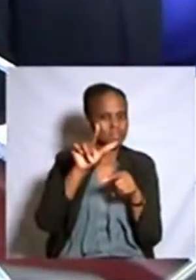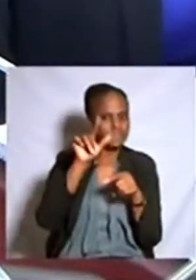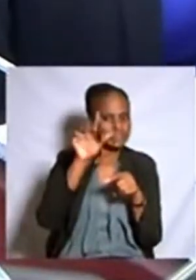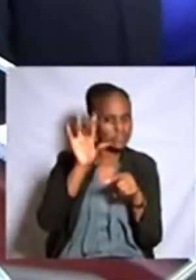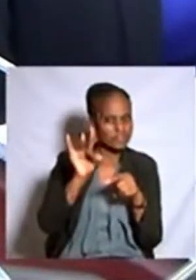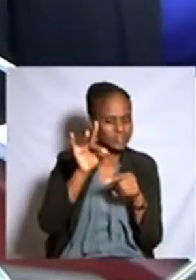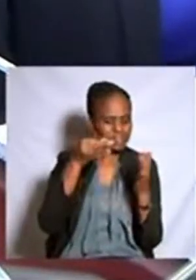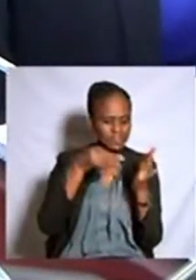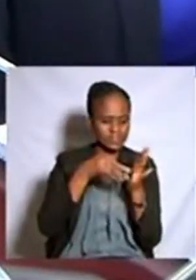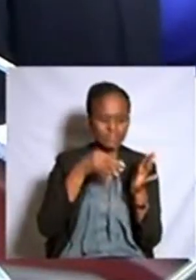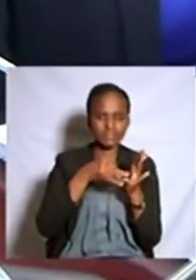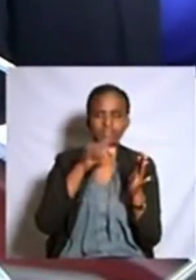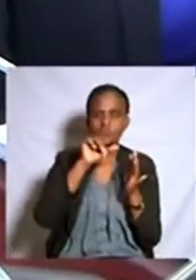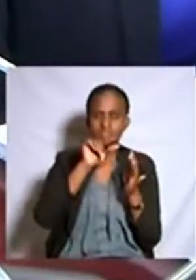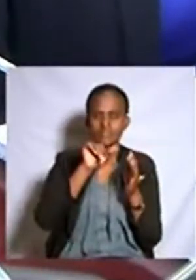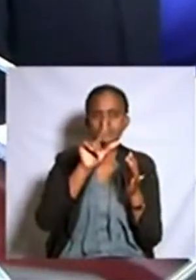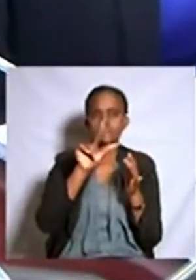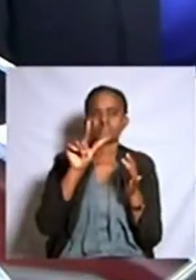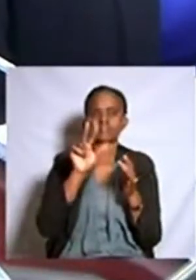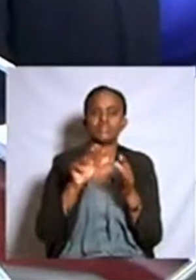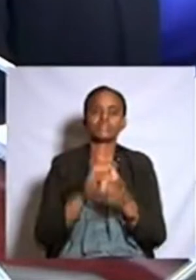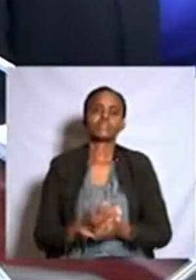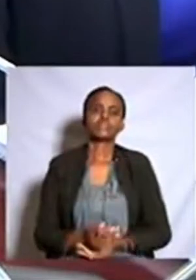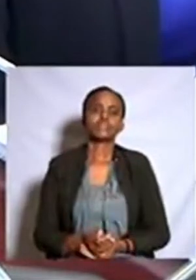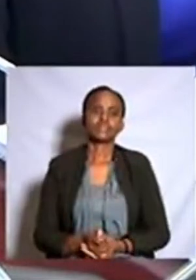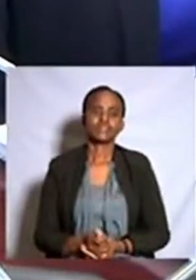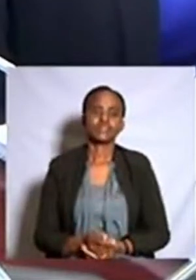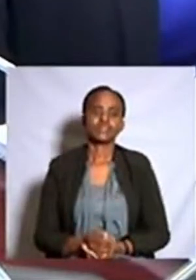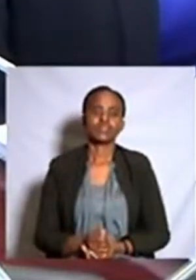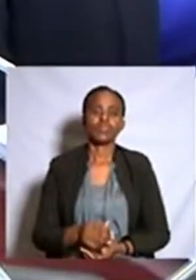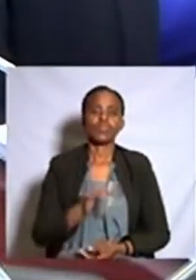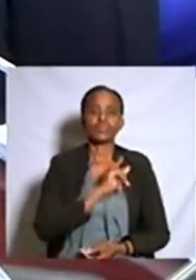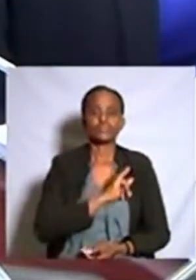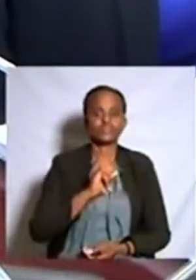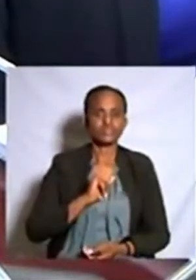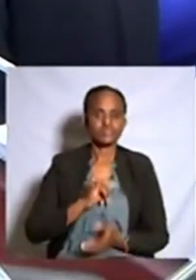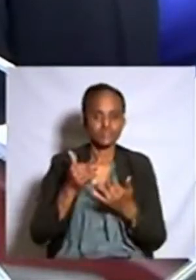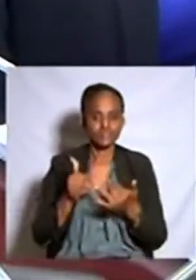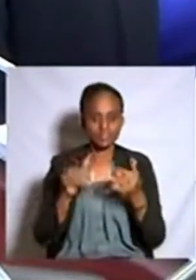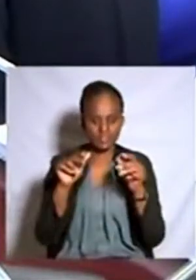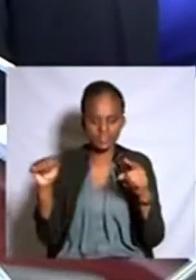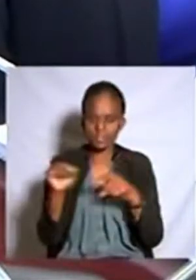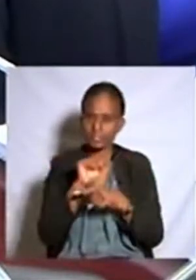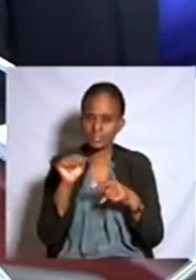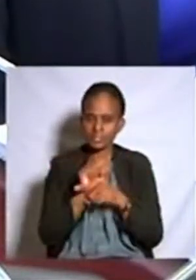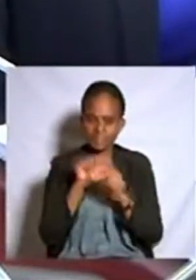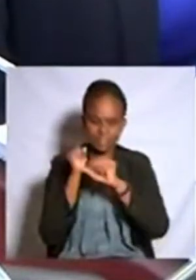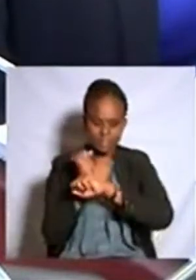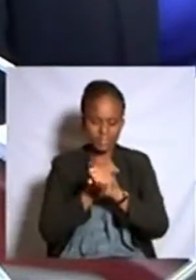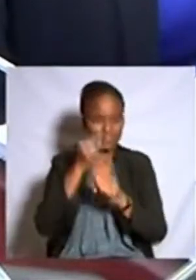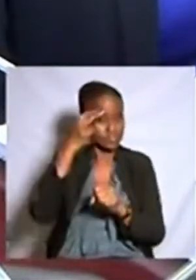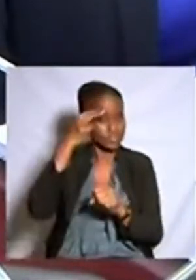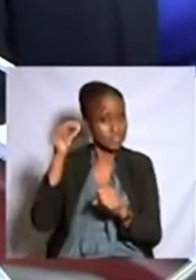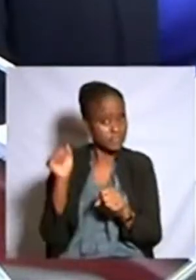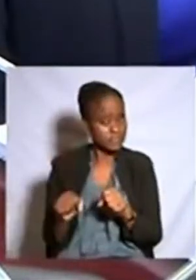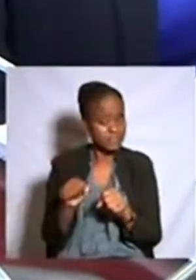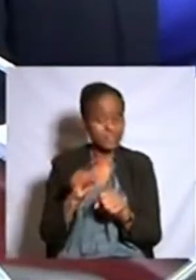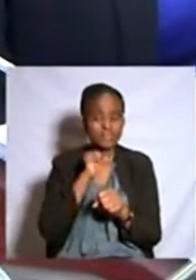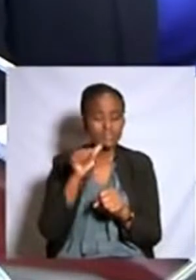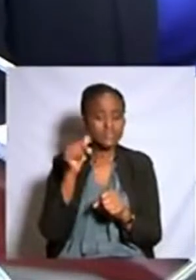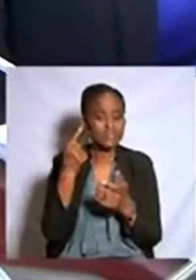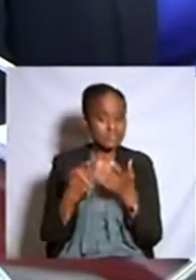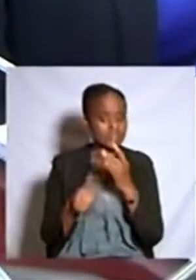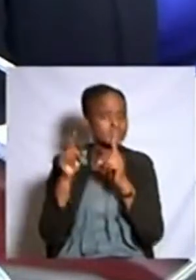February 2023. The industry practice is that the security guard is not supposed to be